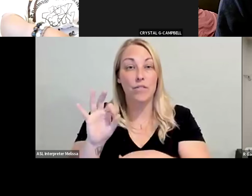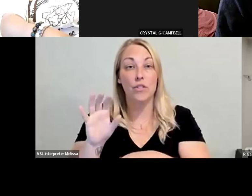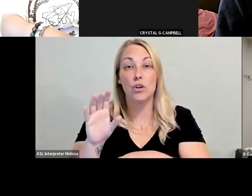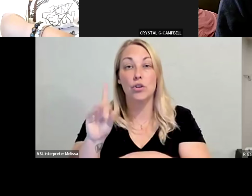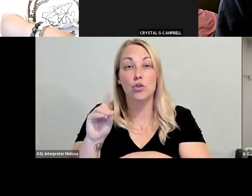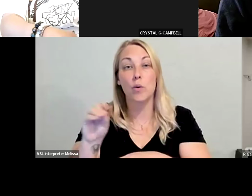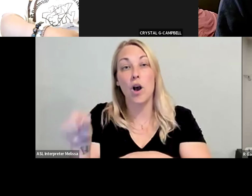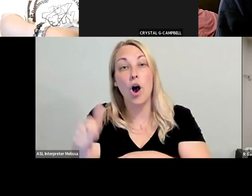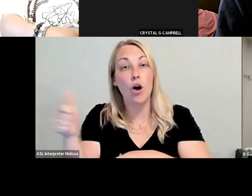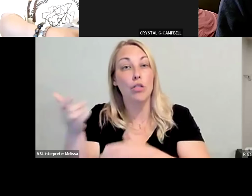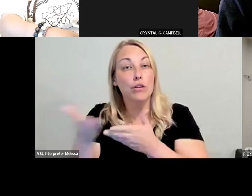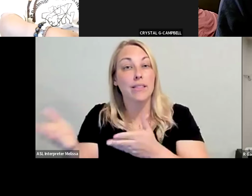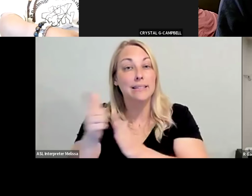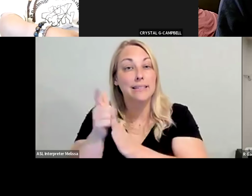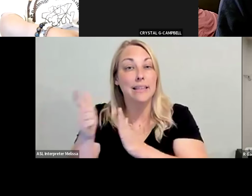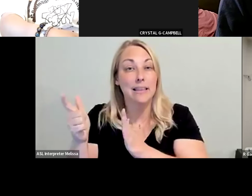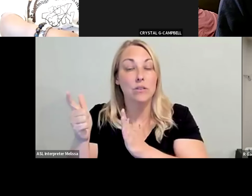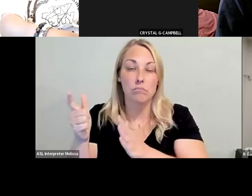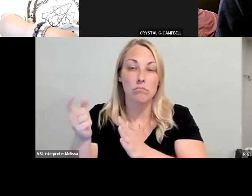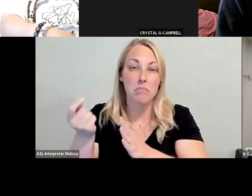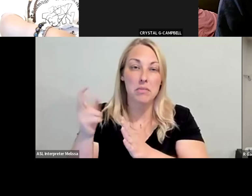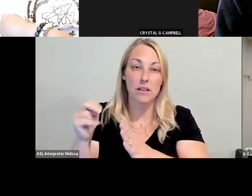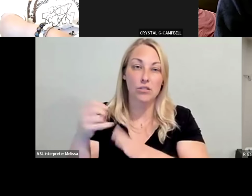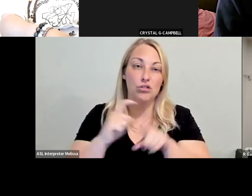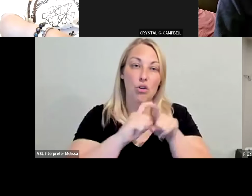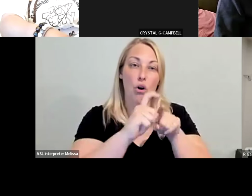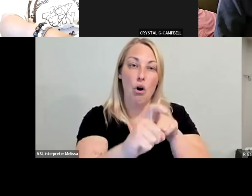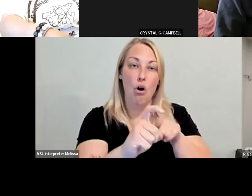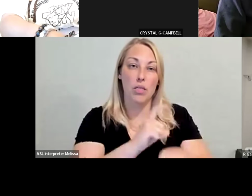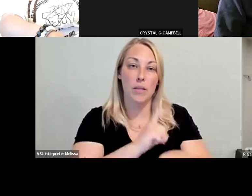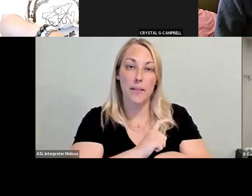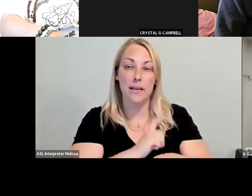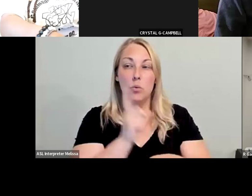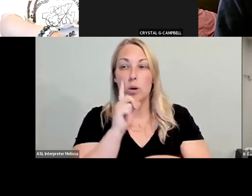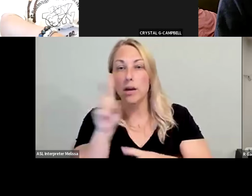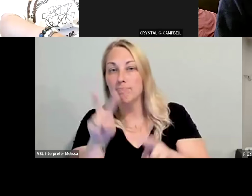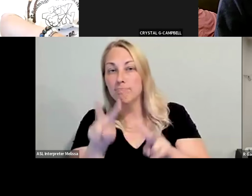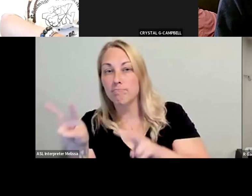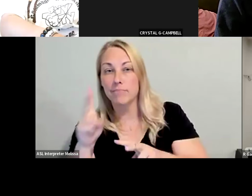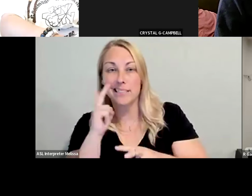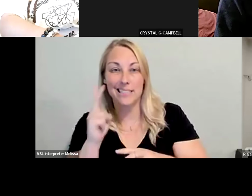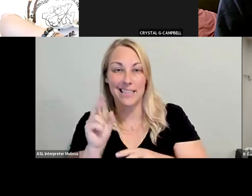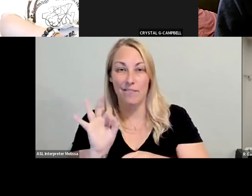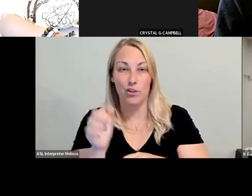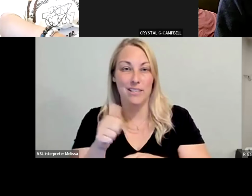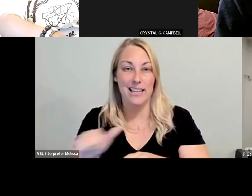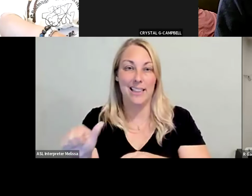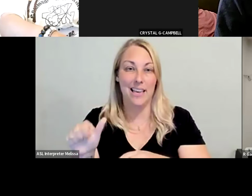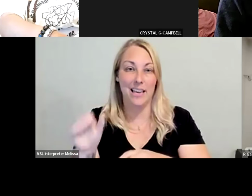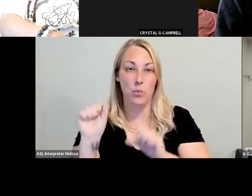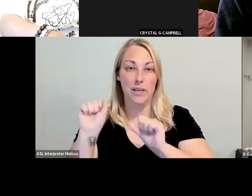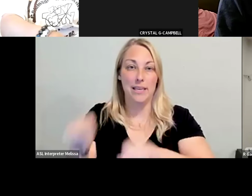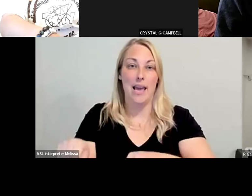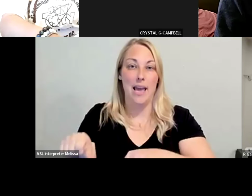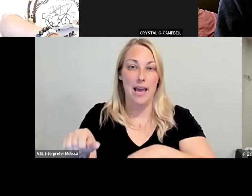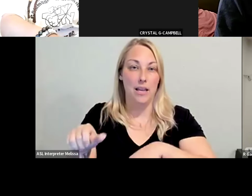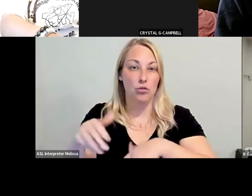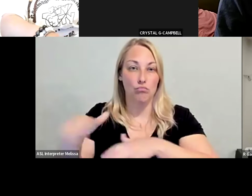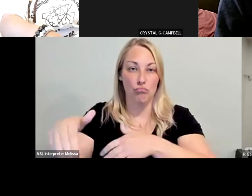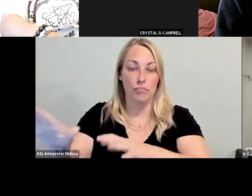highly recommend calling the police, letting us go out there, at least taking a look to see if there's anything that we could do to at least move them along, especially if it's